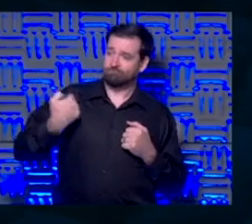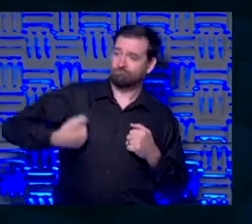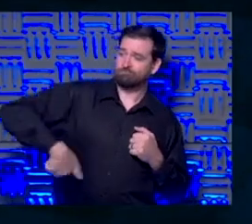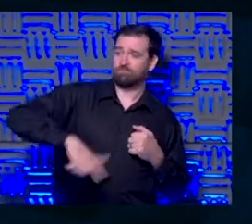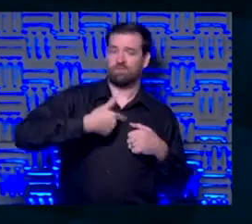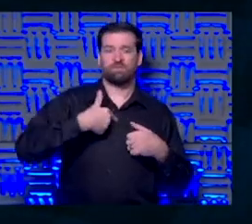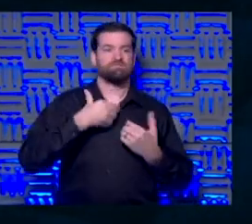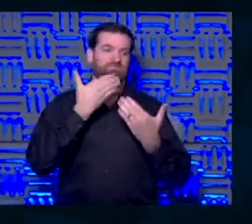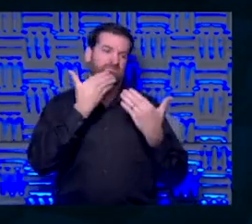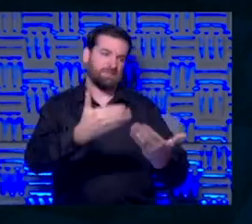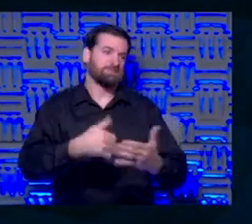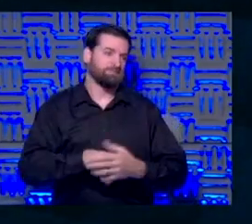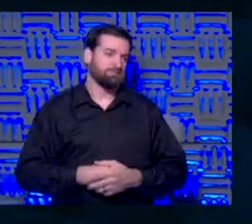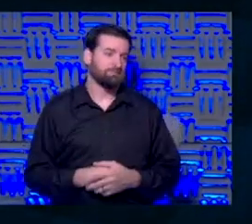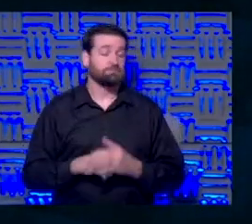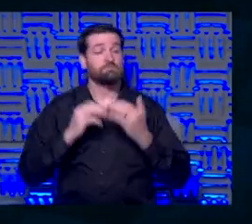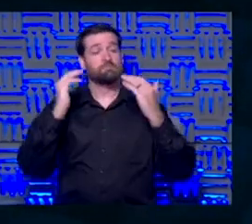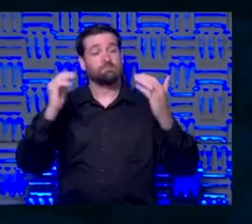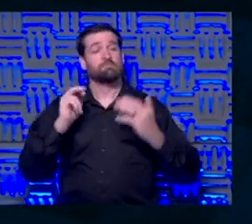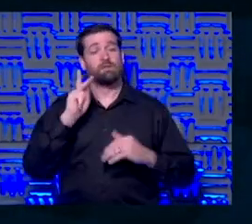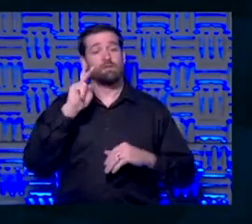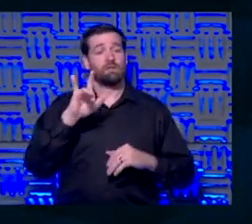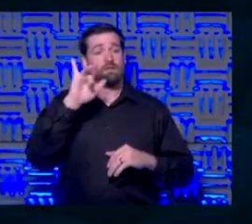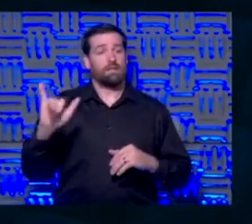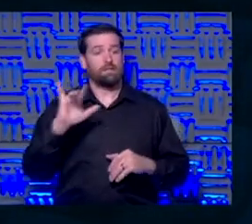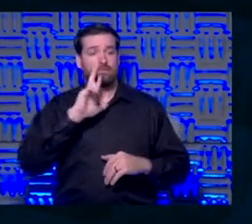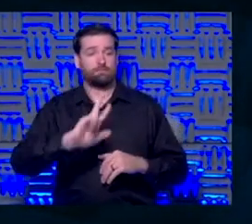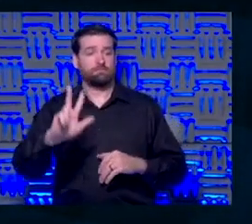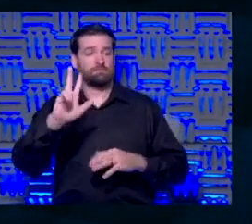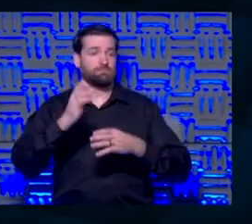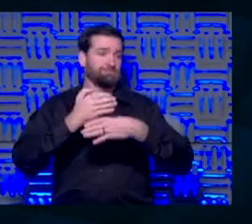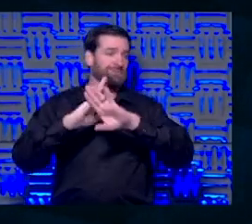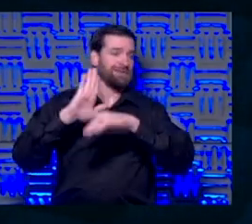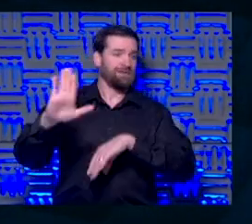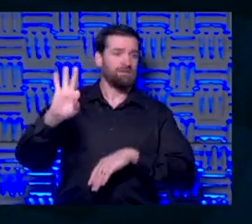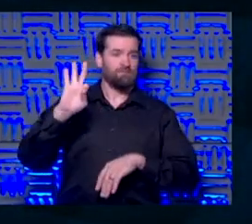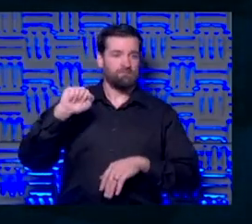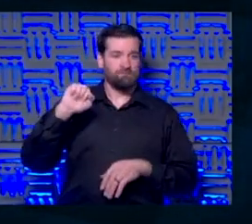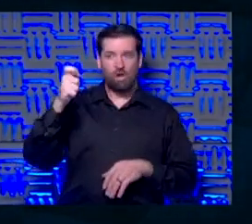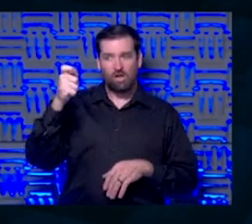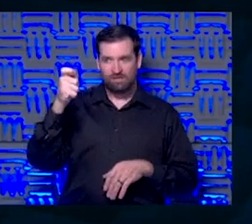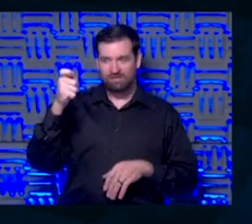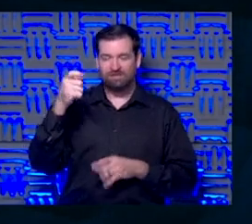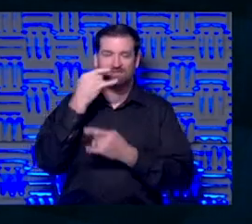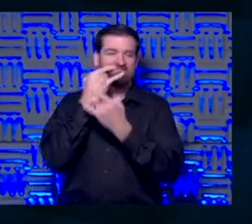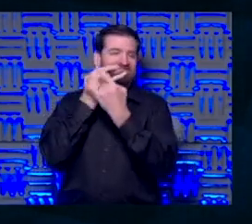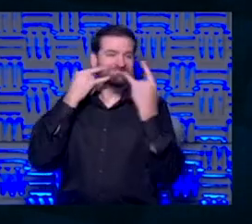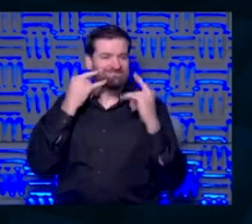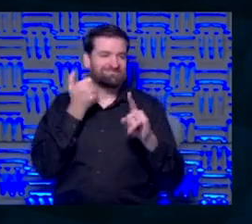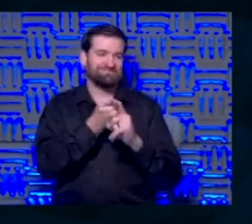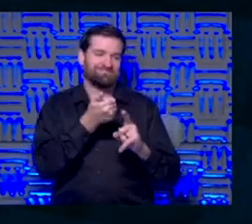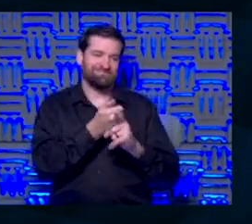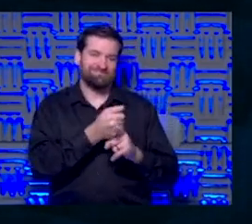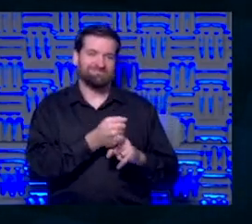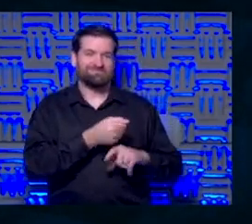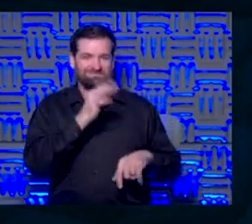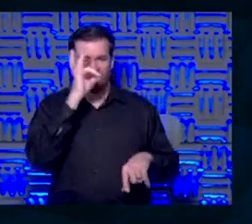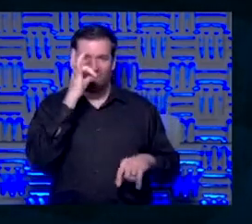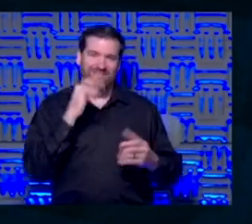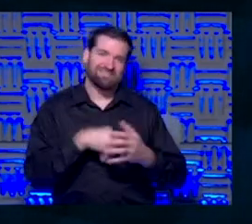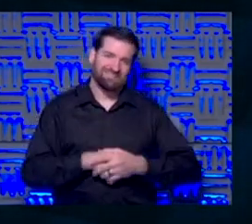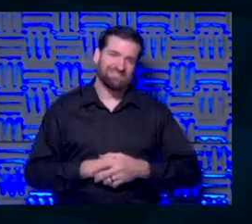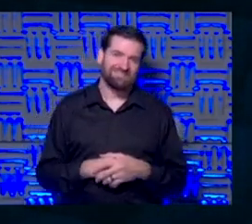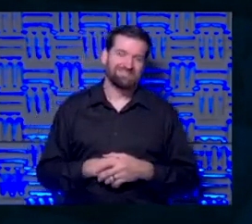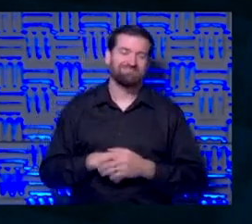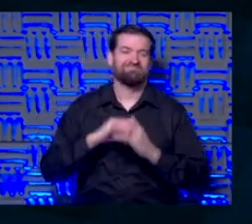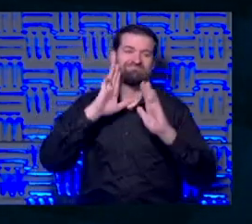and so thanks, Brian. Kelly says the 3-year-old Charlie is protecting his fox, and so they masked the fox. I like that.